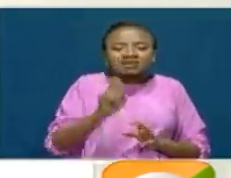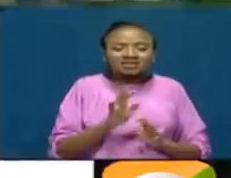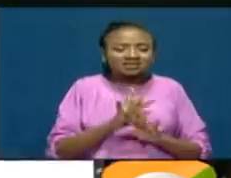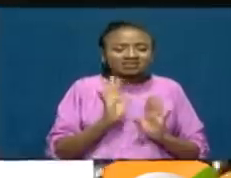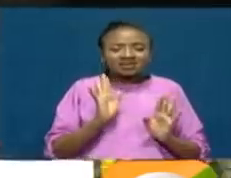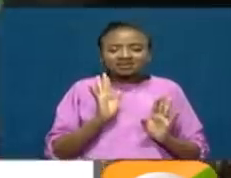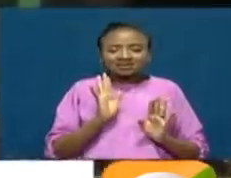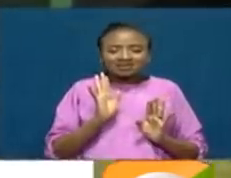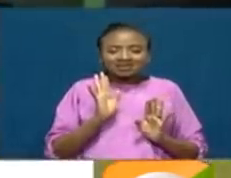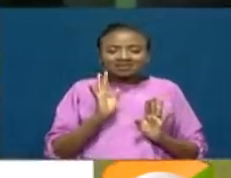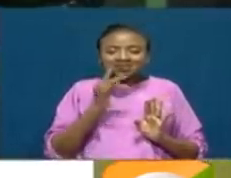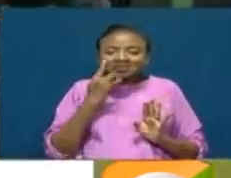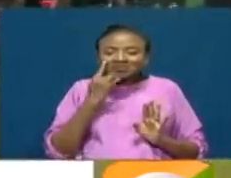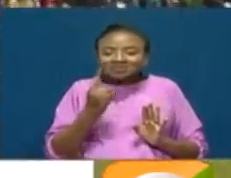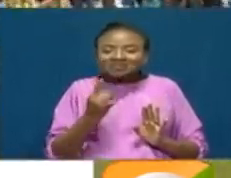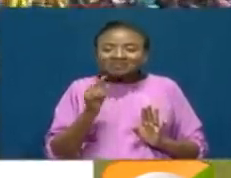safe.